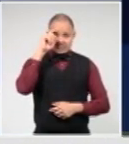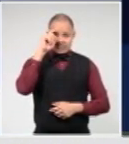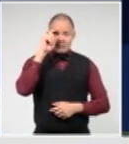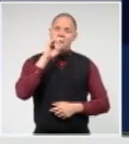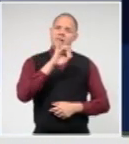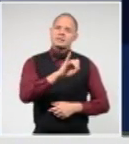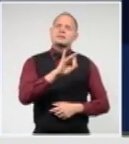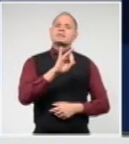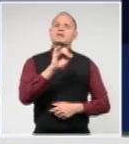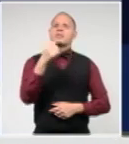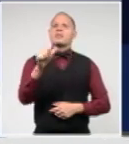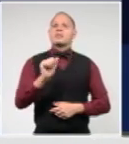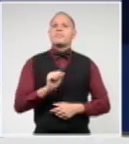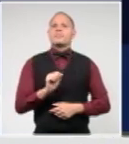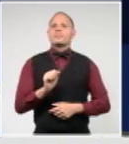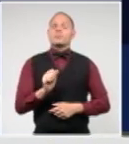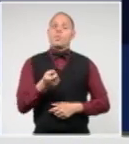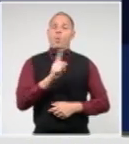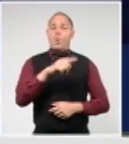353 from Matanzas,